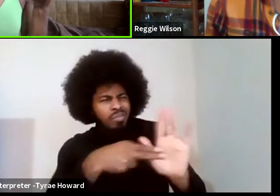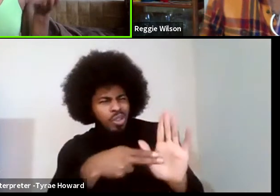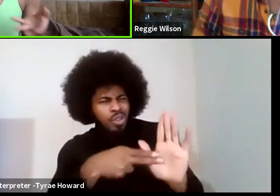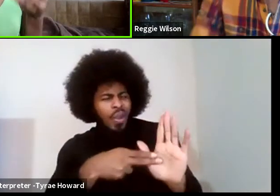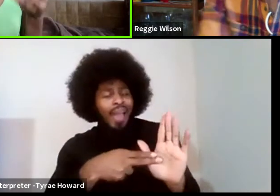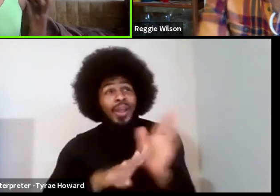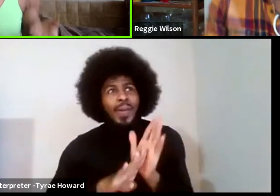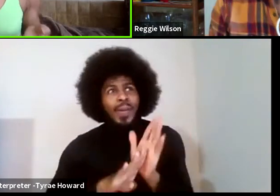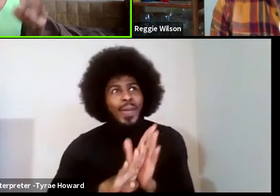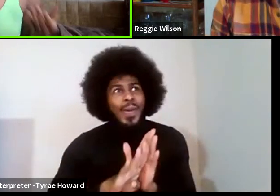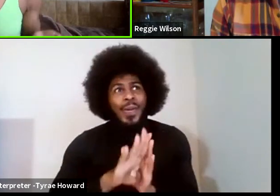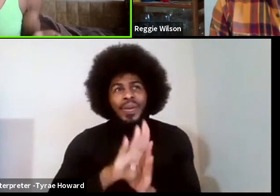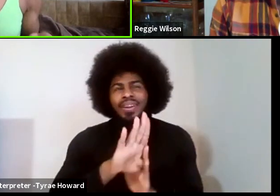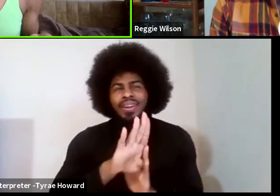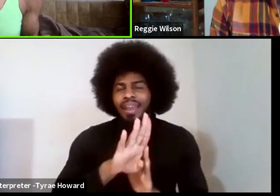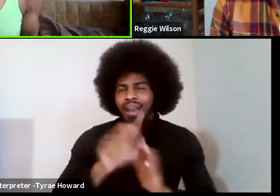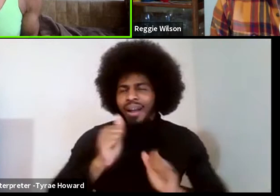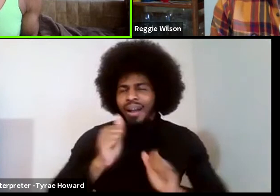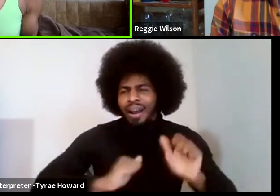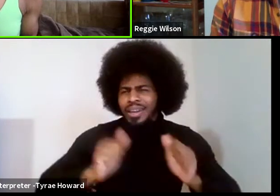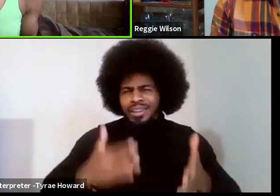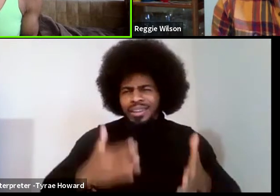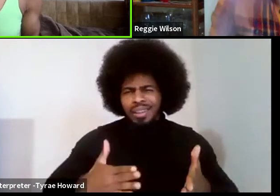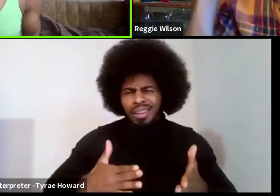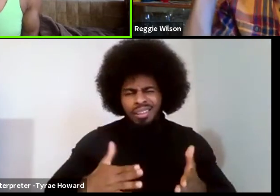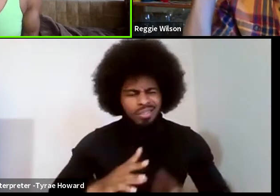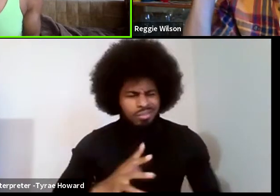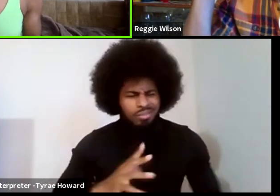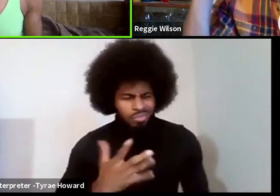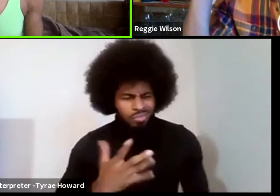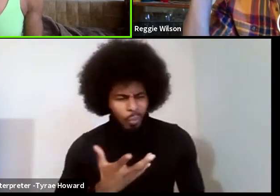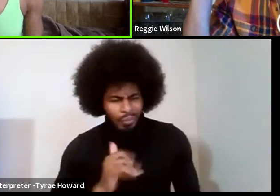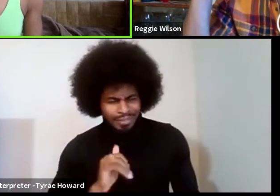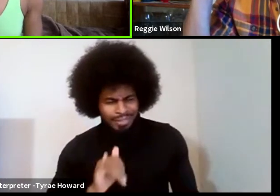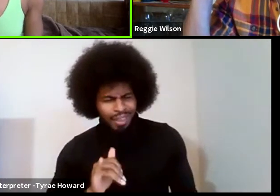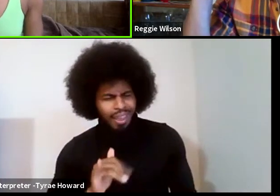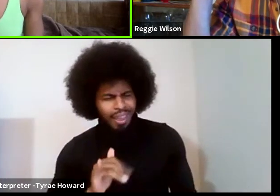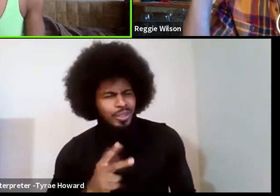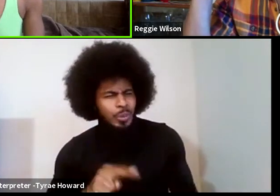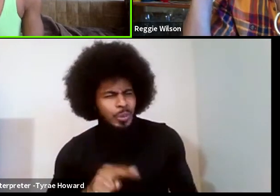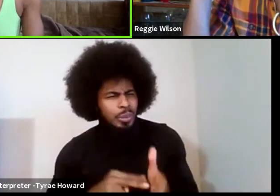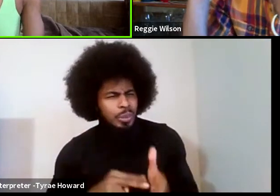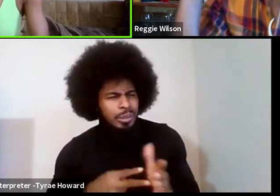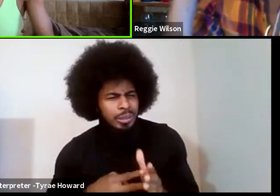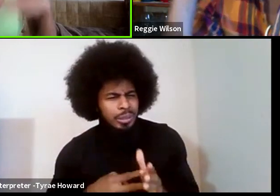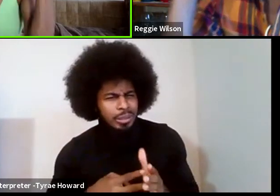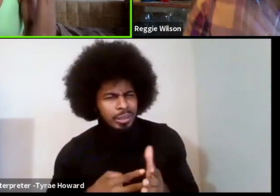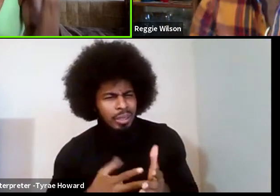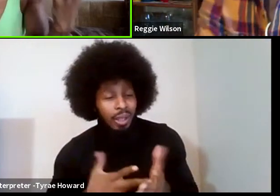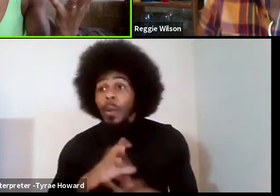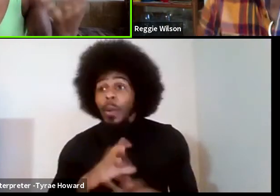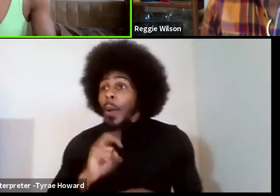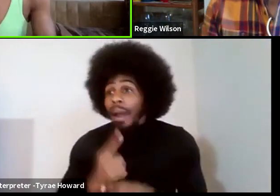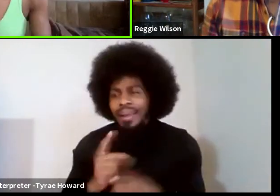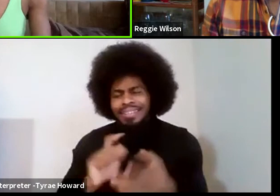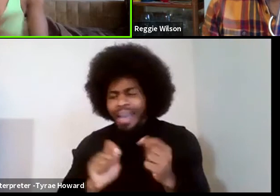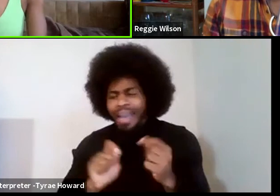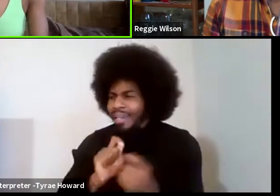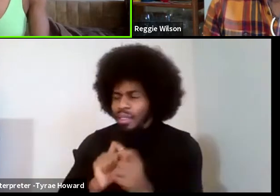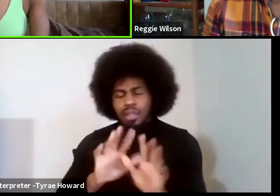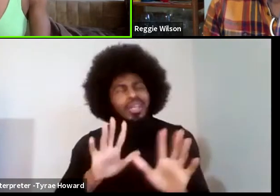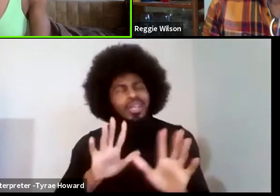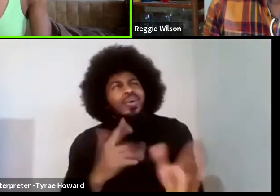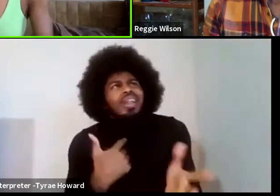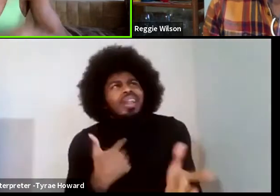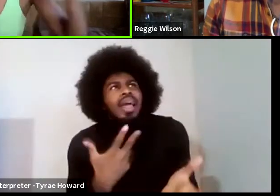what is an emerging artist these days? And why can't it just be? Yeah, exactly. We're always constantly, I think of it